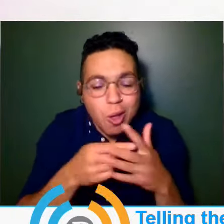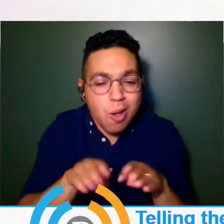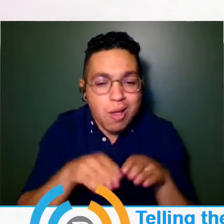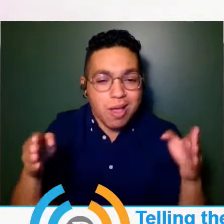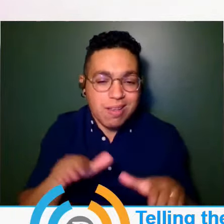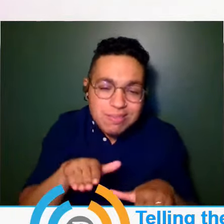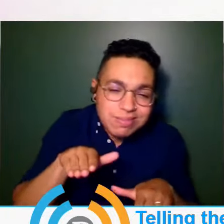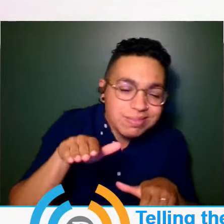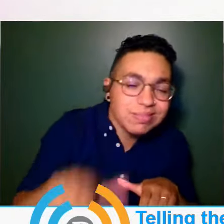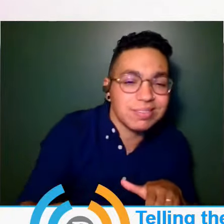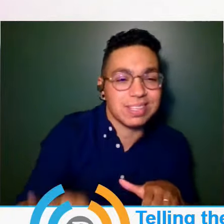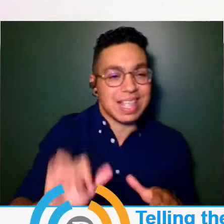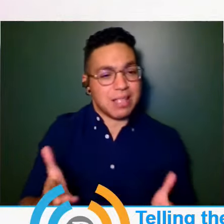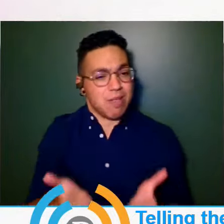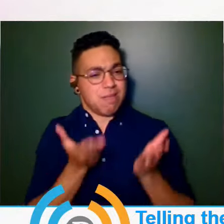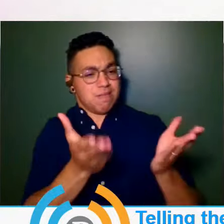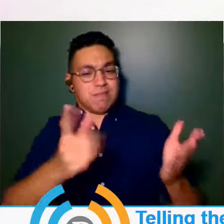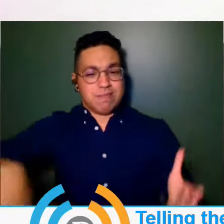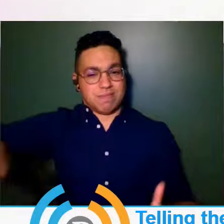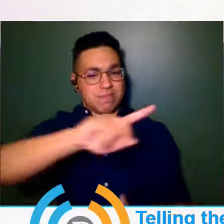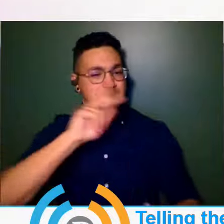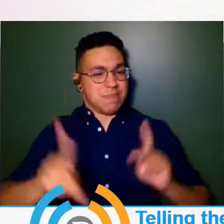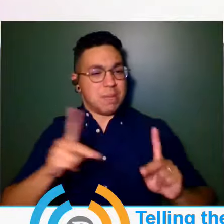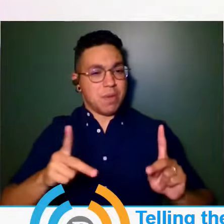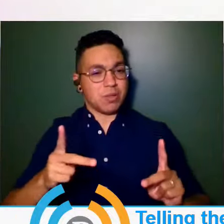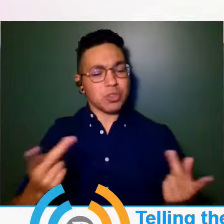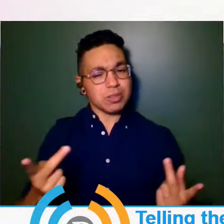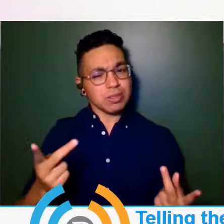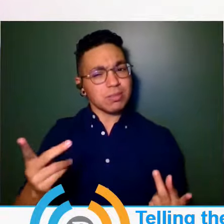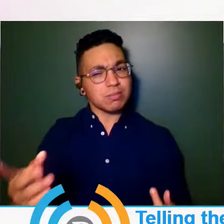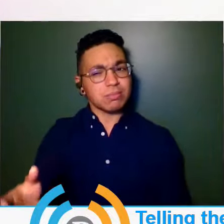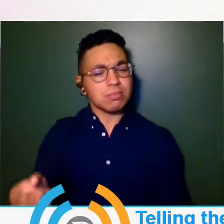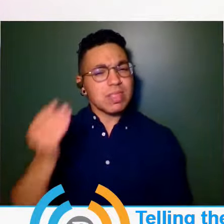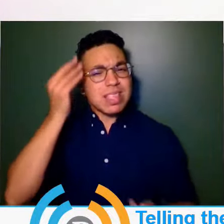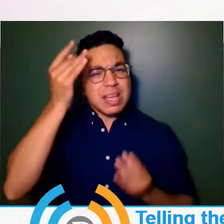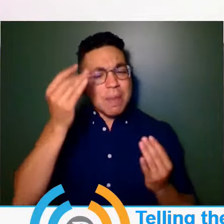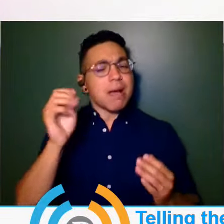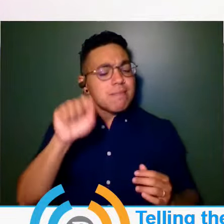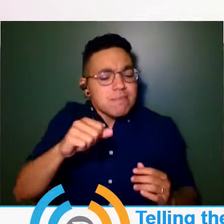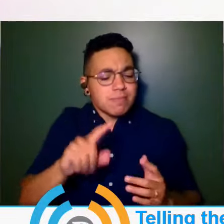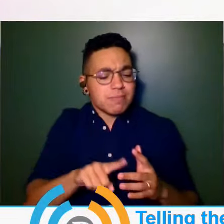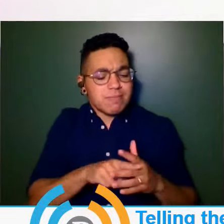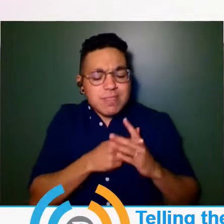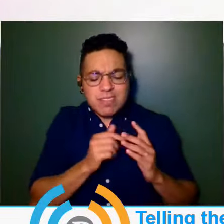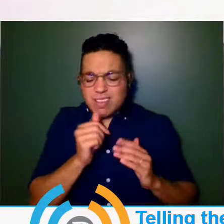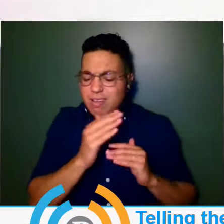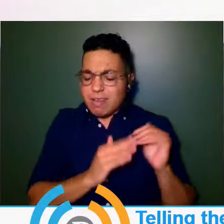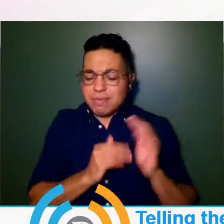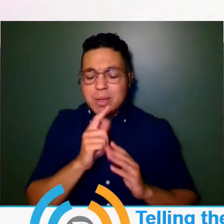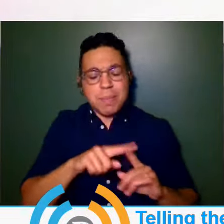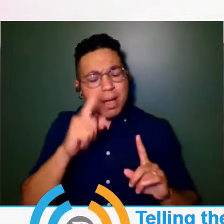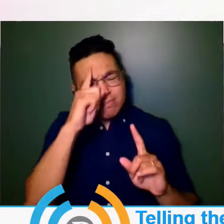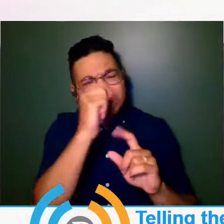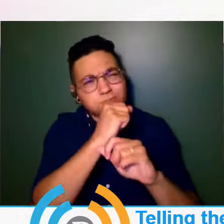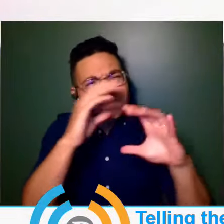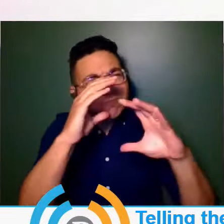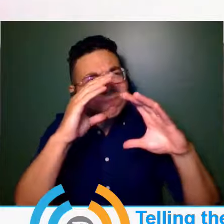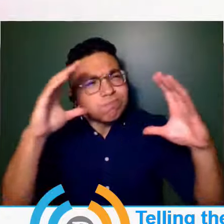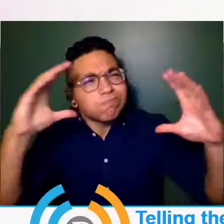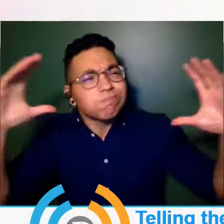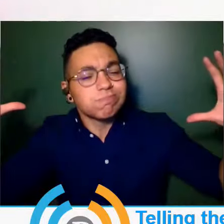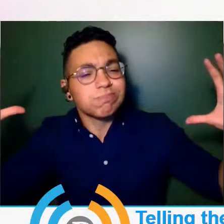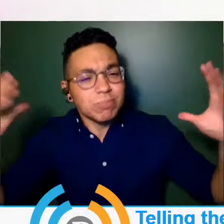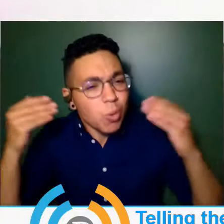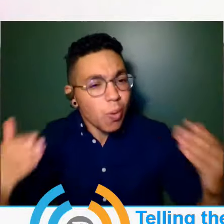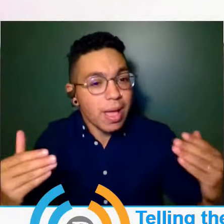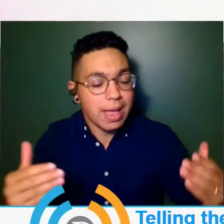to the public now is to kind of sit with it, sit with the uncomfortability, but think about it a little bit. And it's okay because